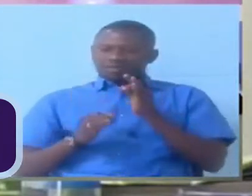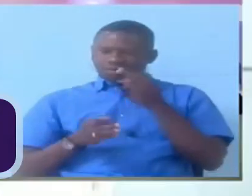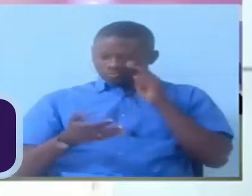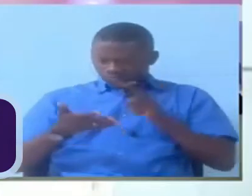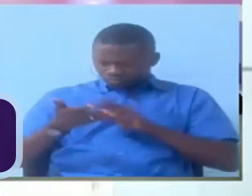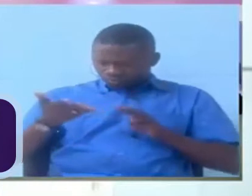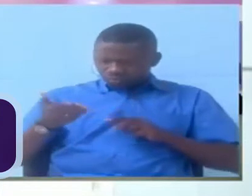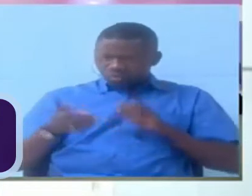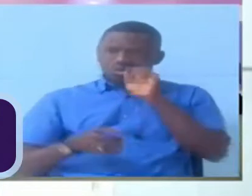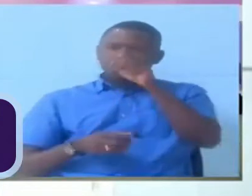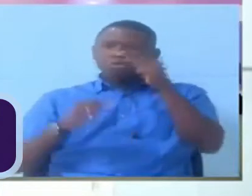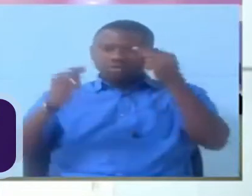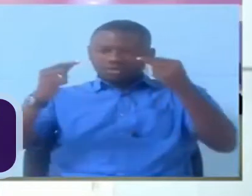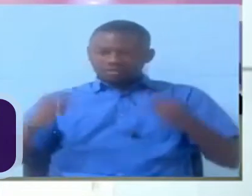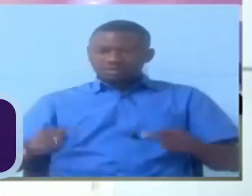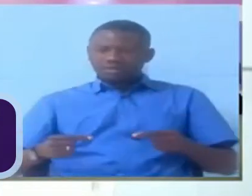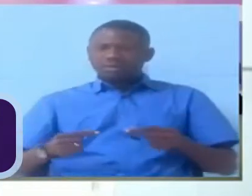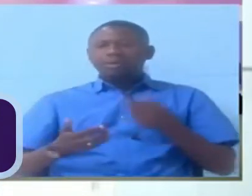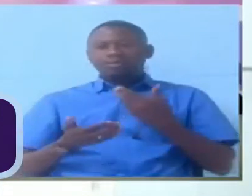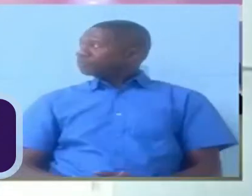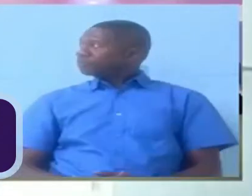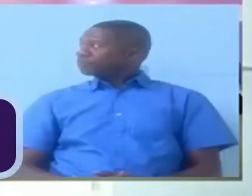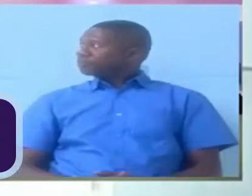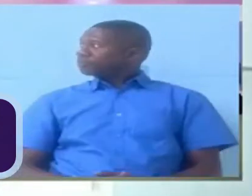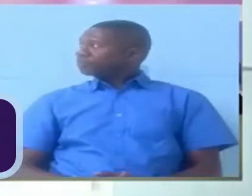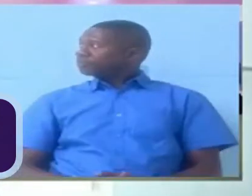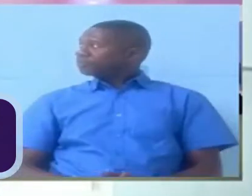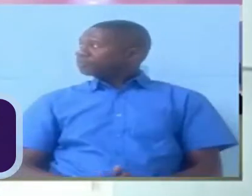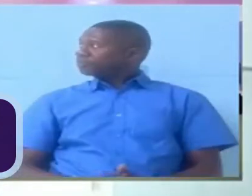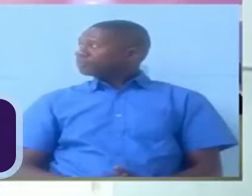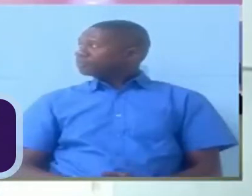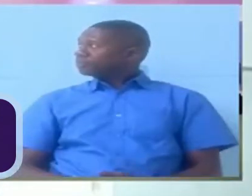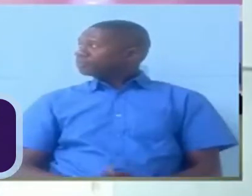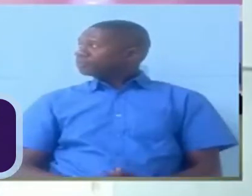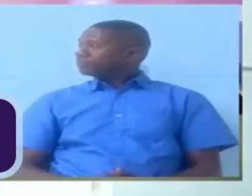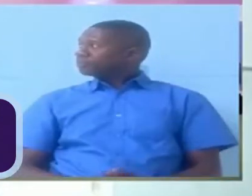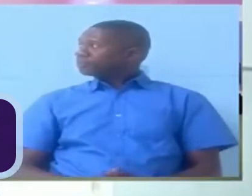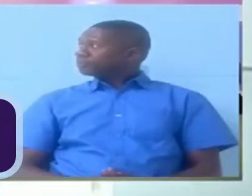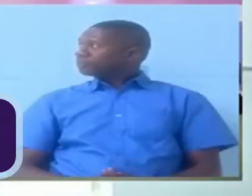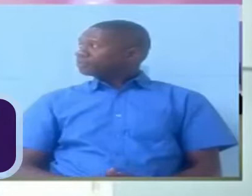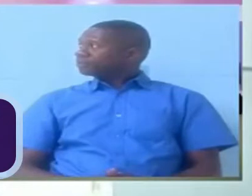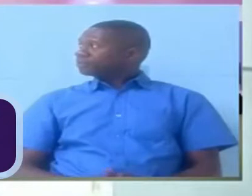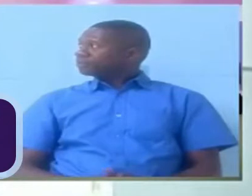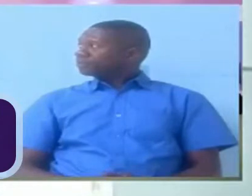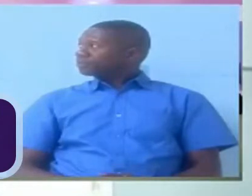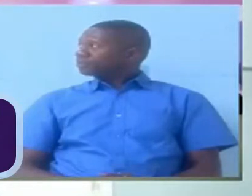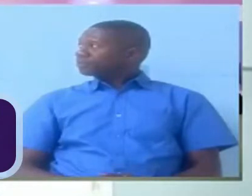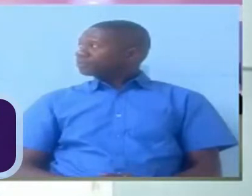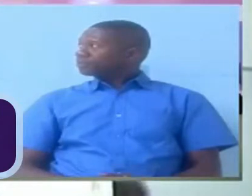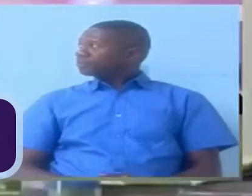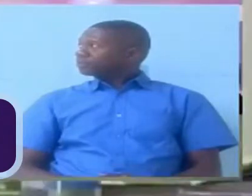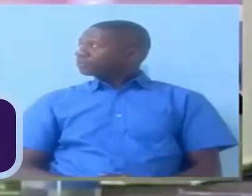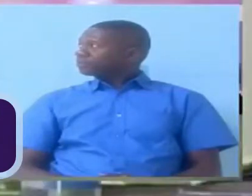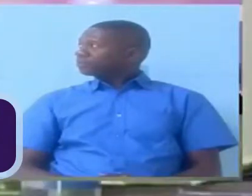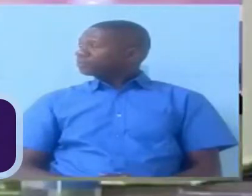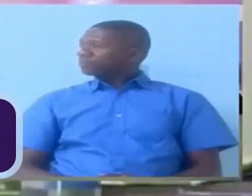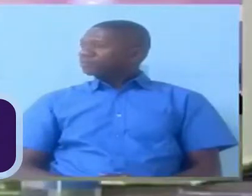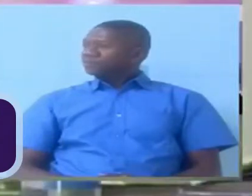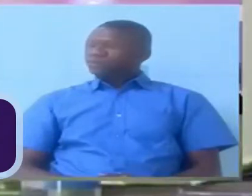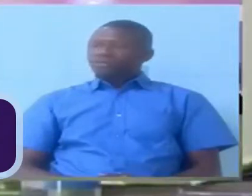You know you have been adversely mentioned by witnesses who have alleged that